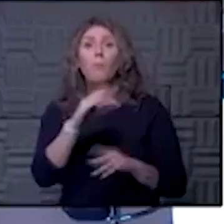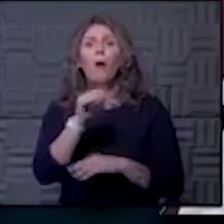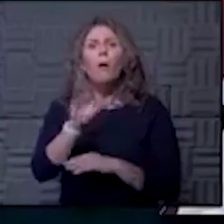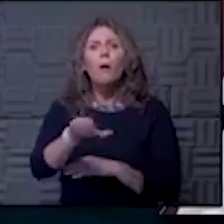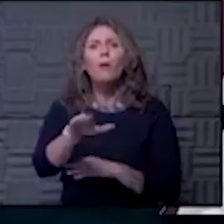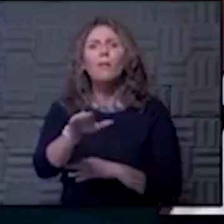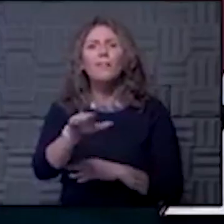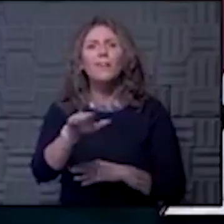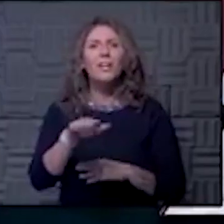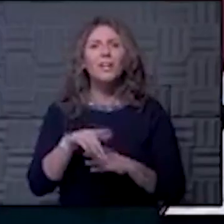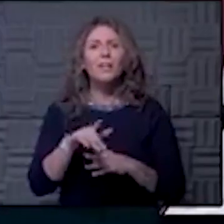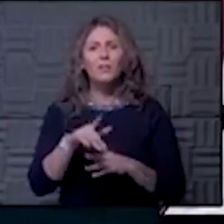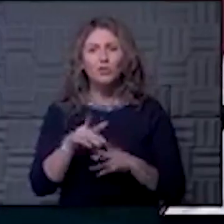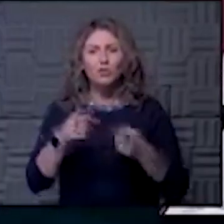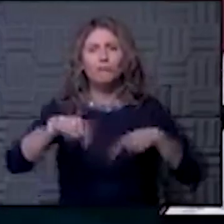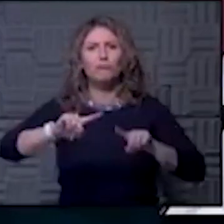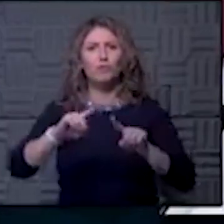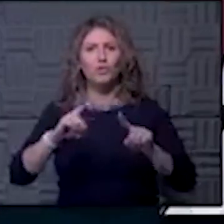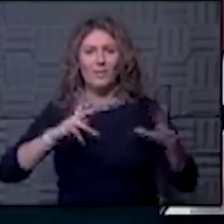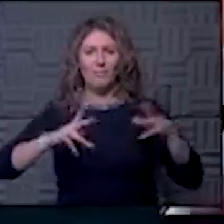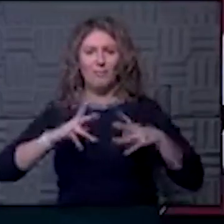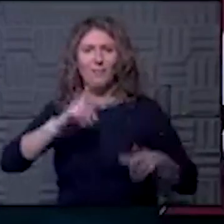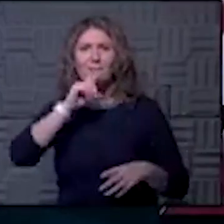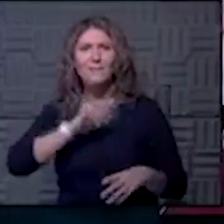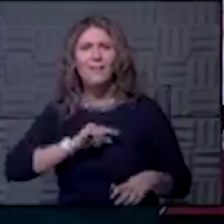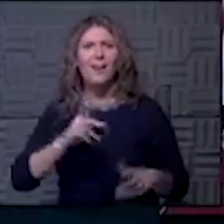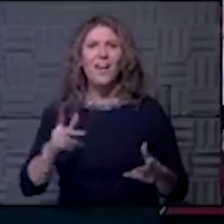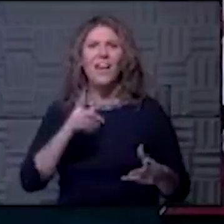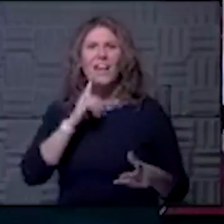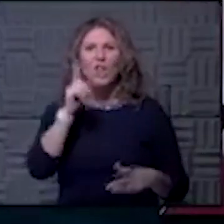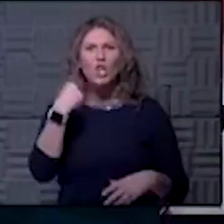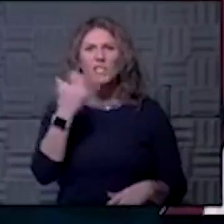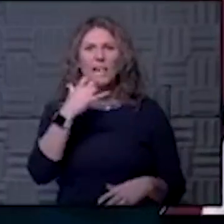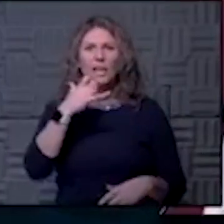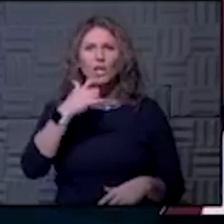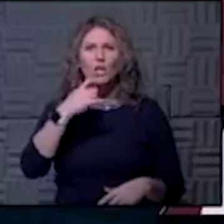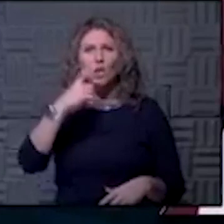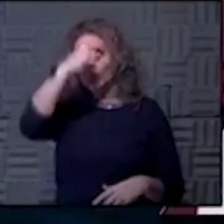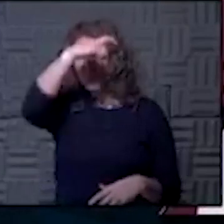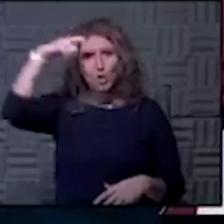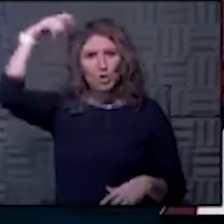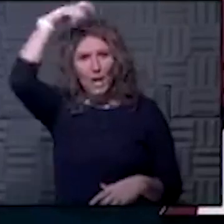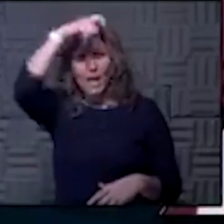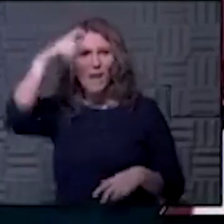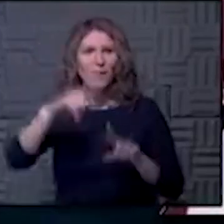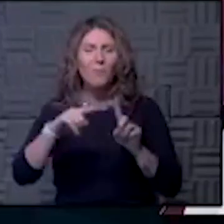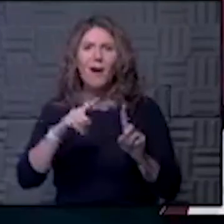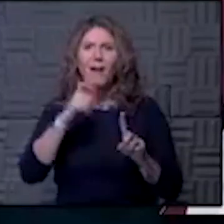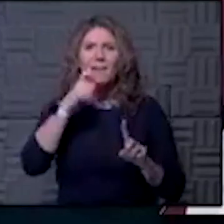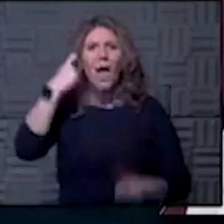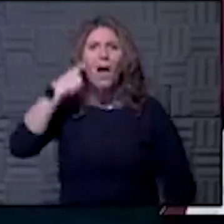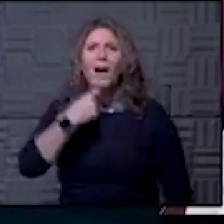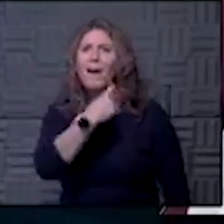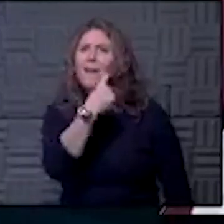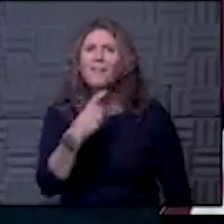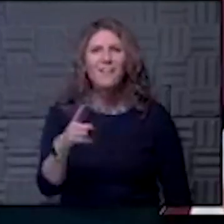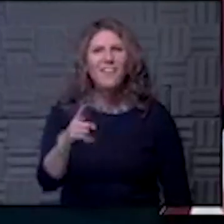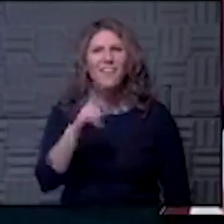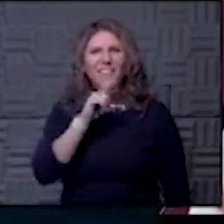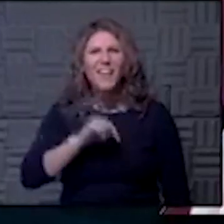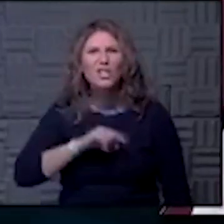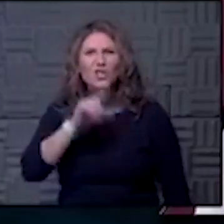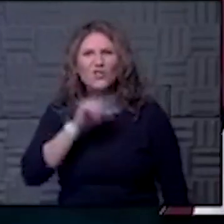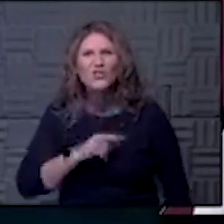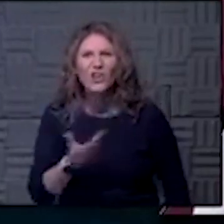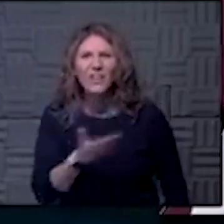hey, dude, you know what? Over the Thanksgiving holiday, it looks like you shaved up here and you forgot to shave down here. Was that a turkey thing?